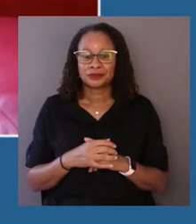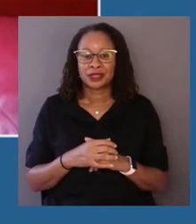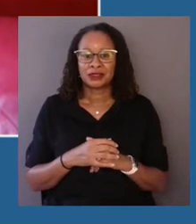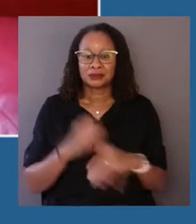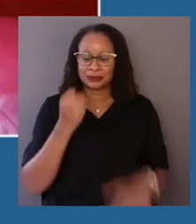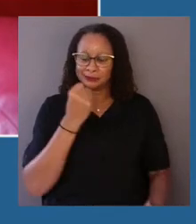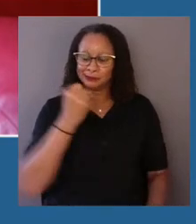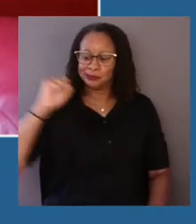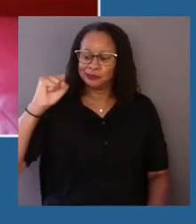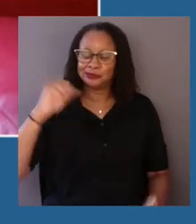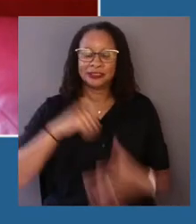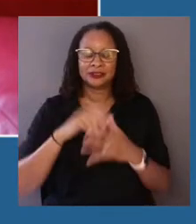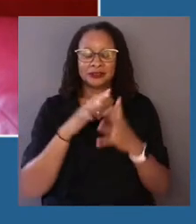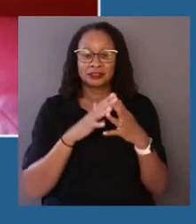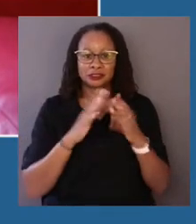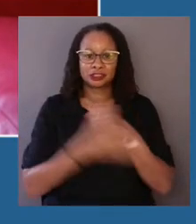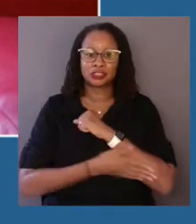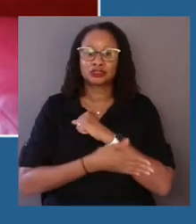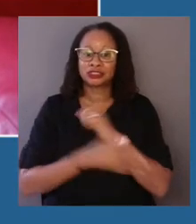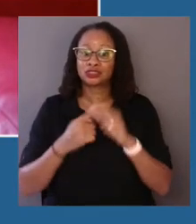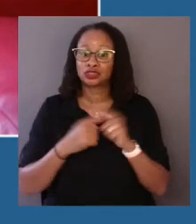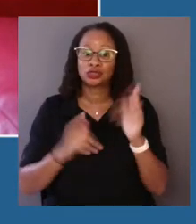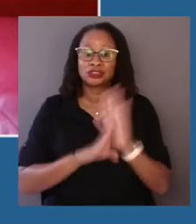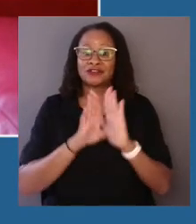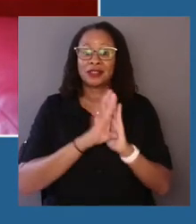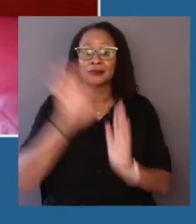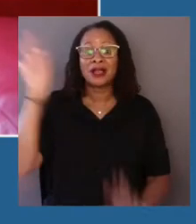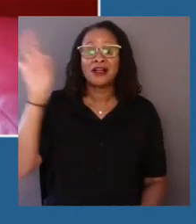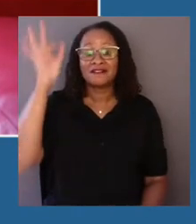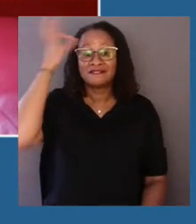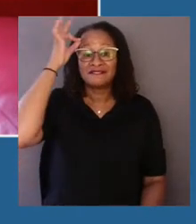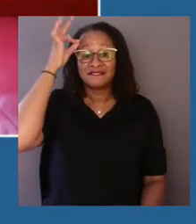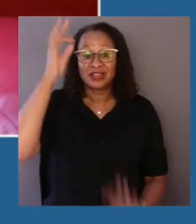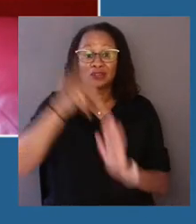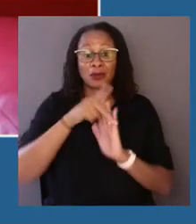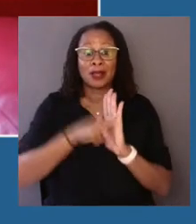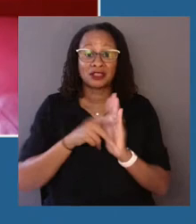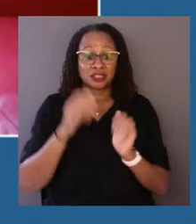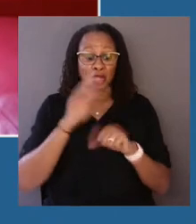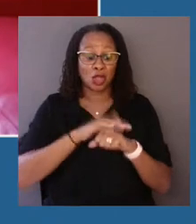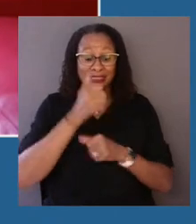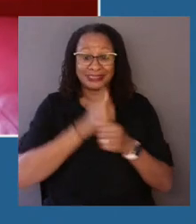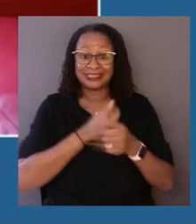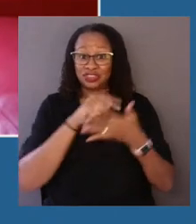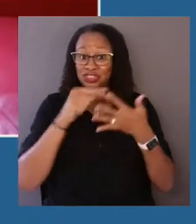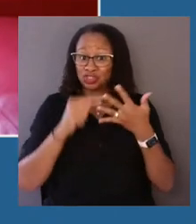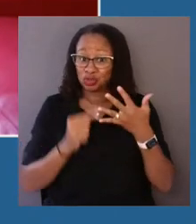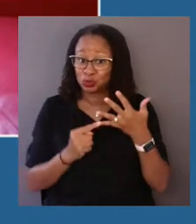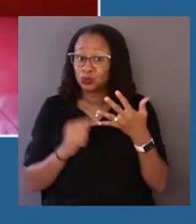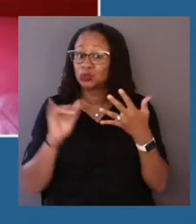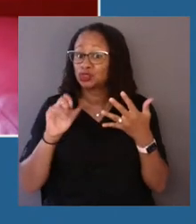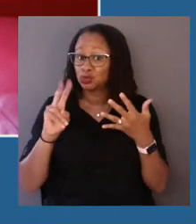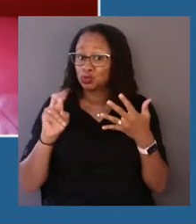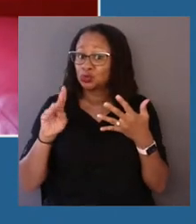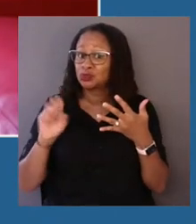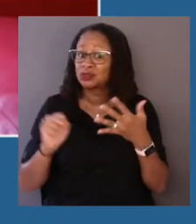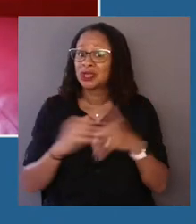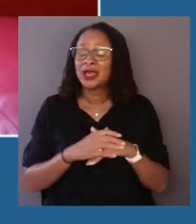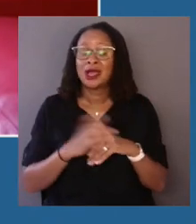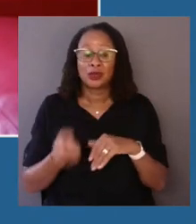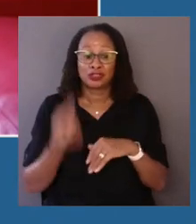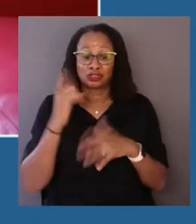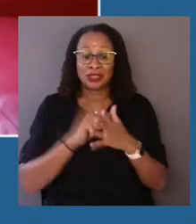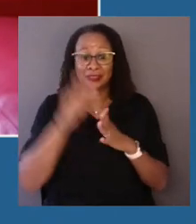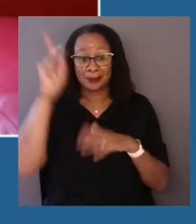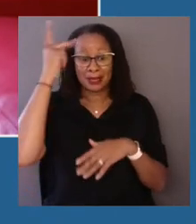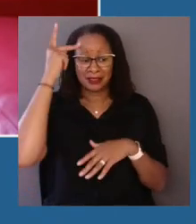begin to develop federal policy on these issues. And we understood that these policies were not being